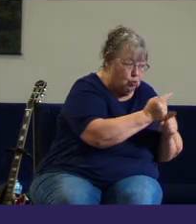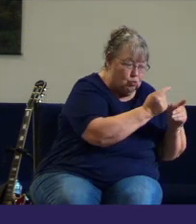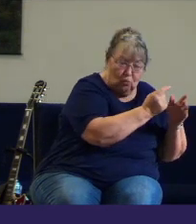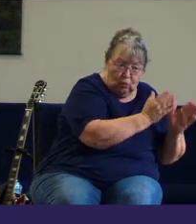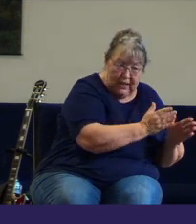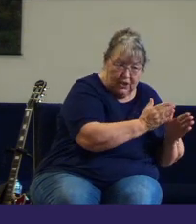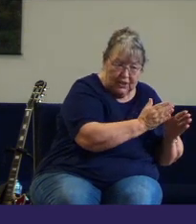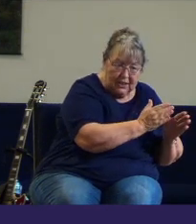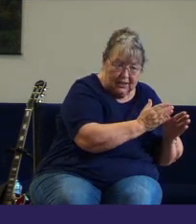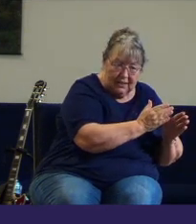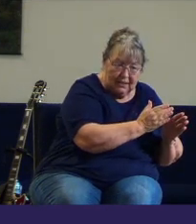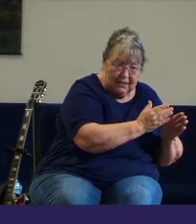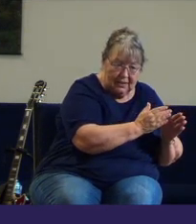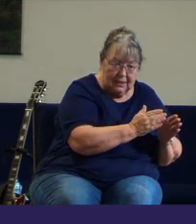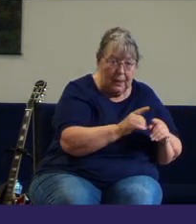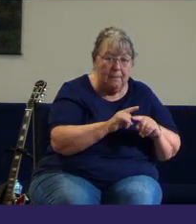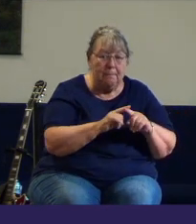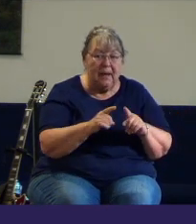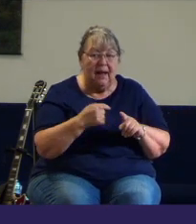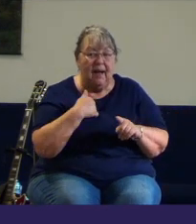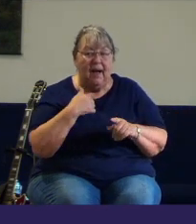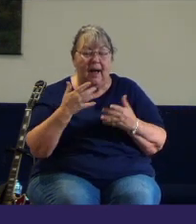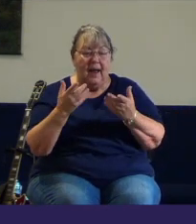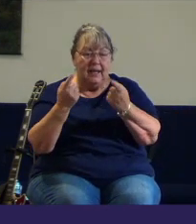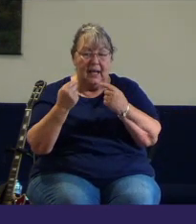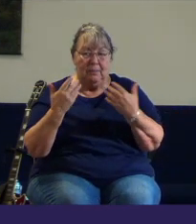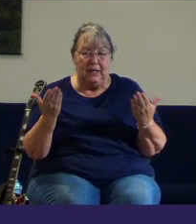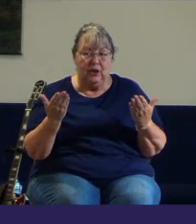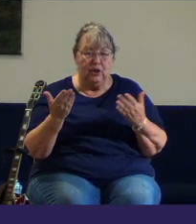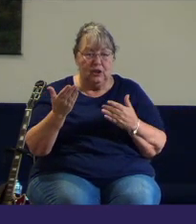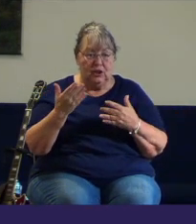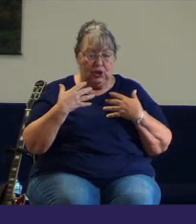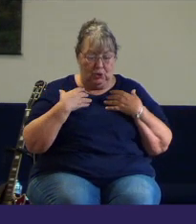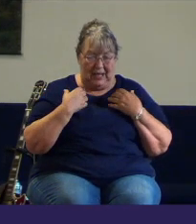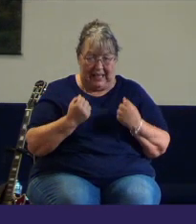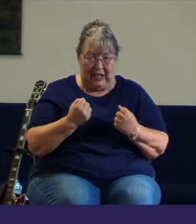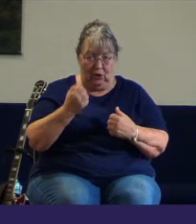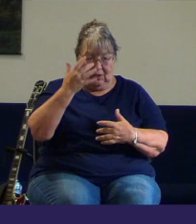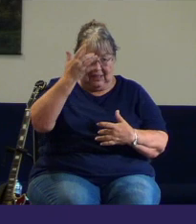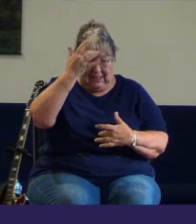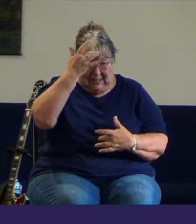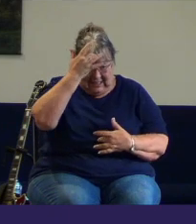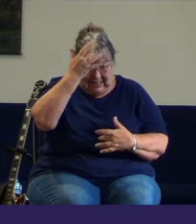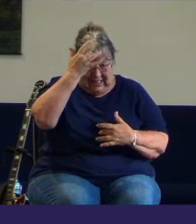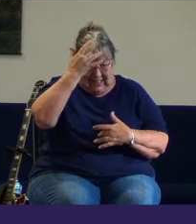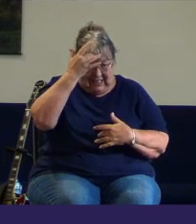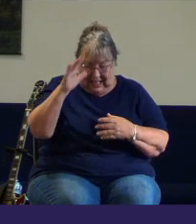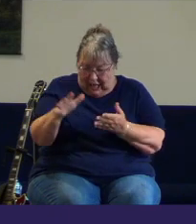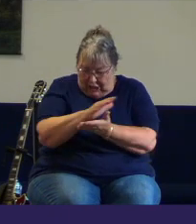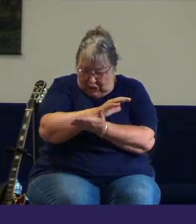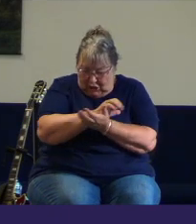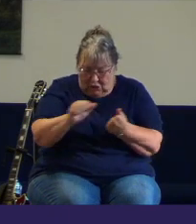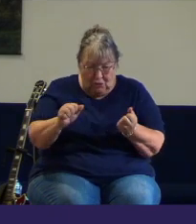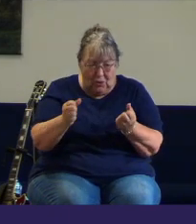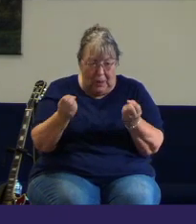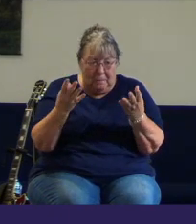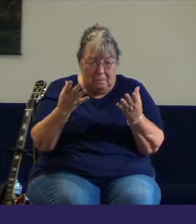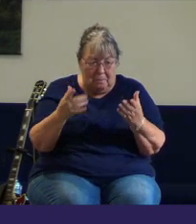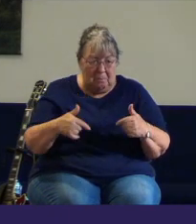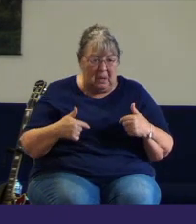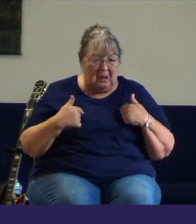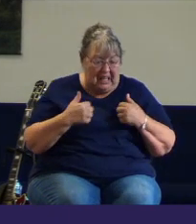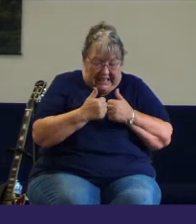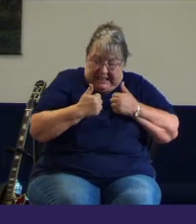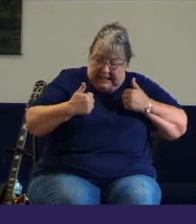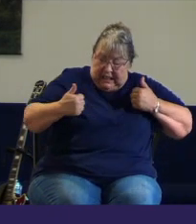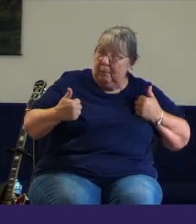sin. I came to heal of a disease, a sickness that is destroying so many lives. It separates